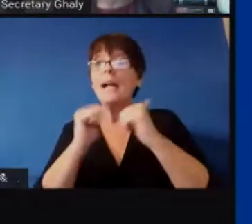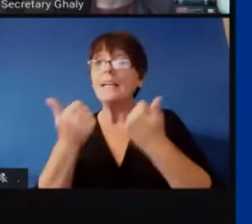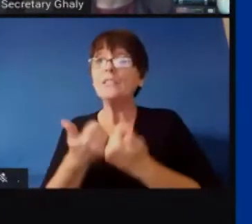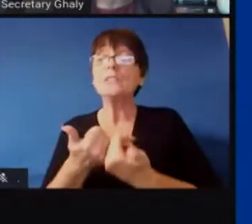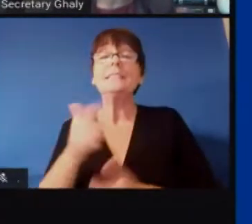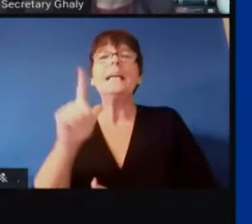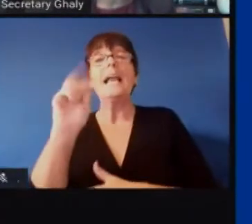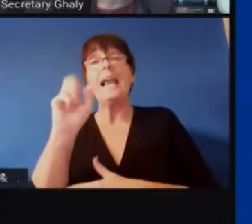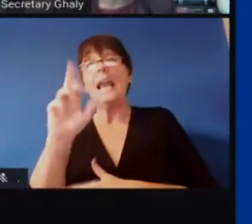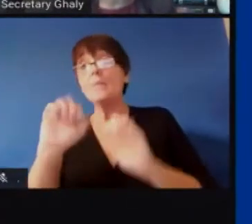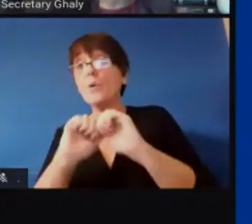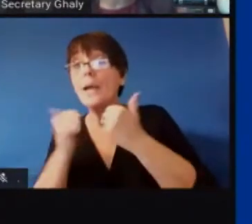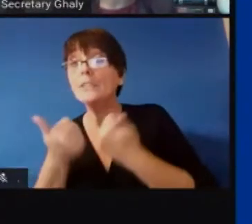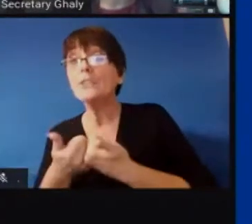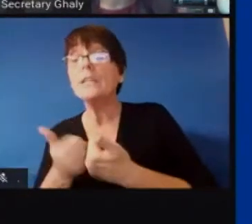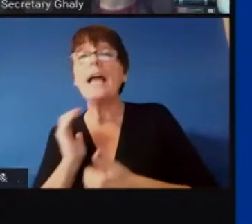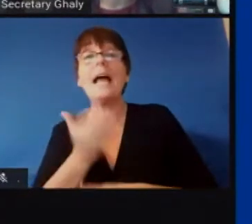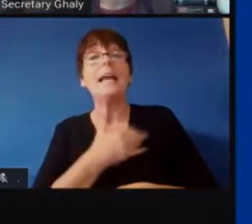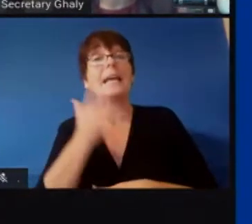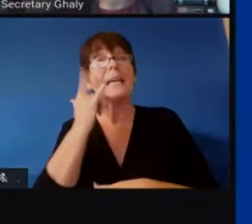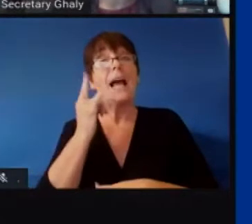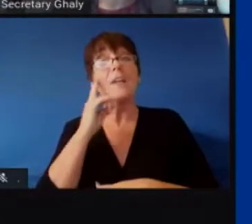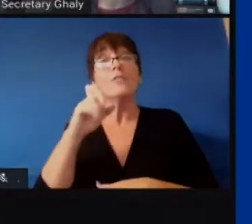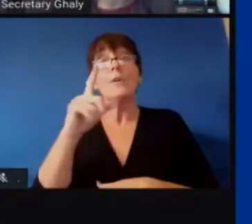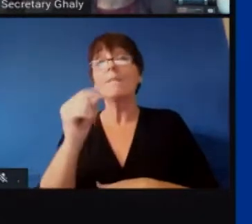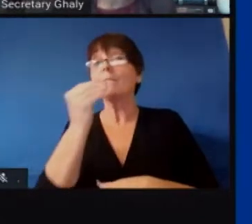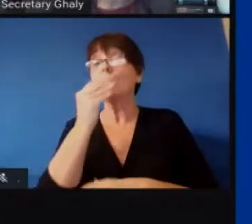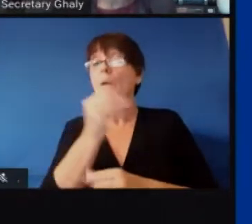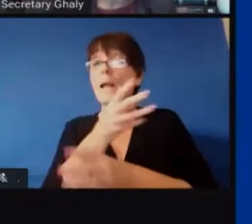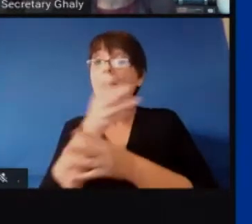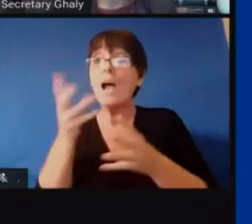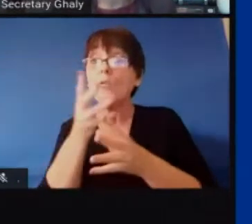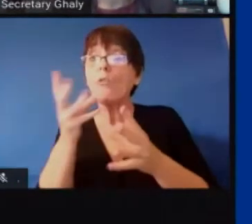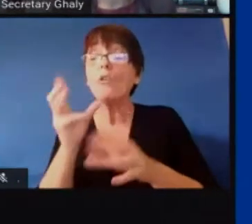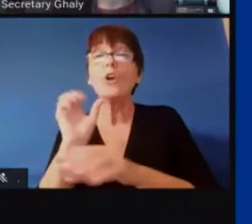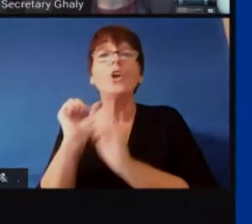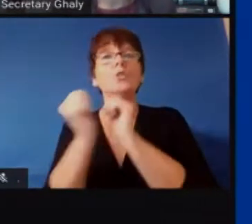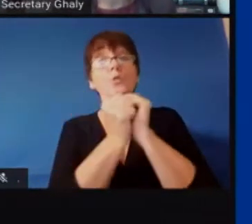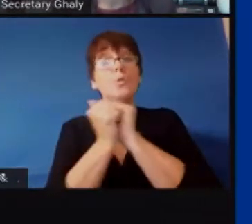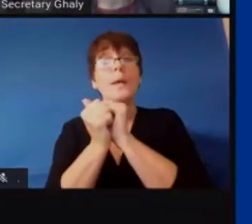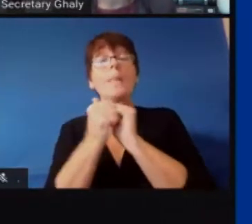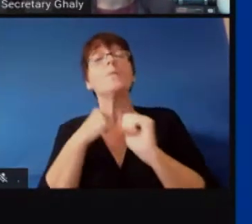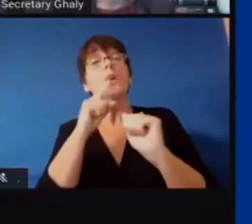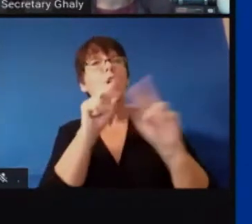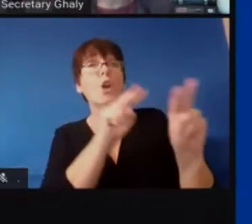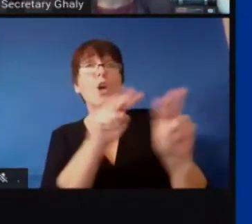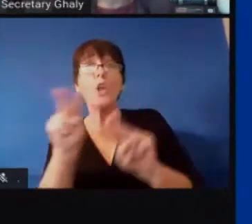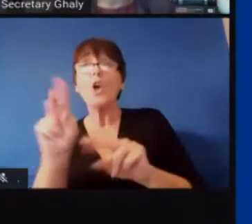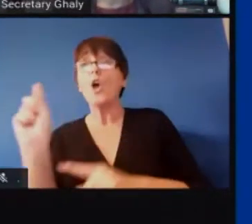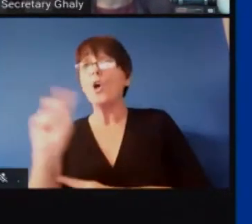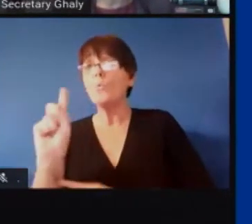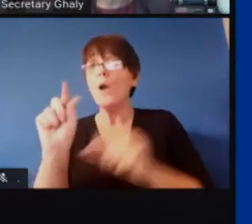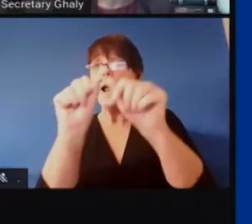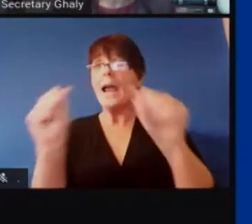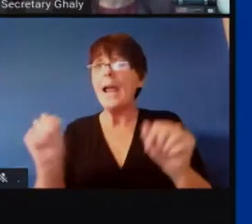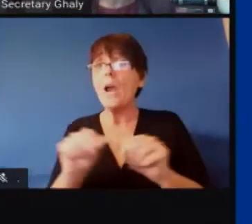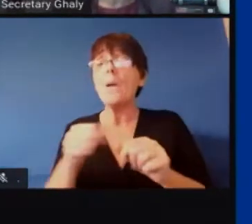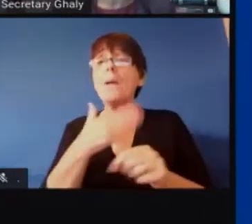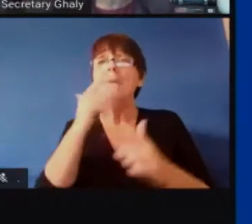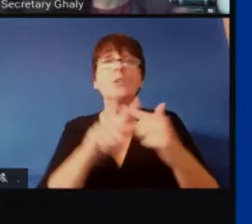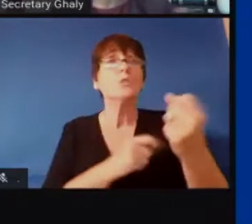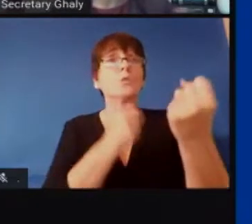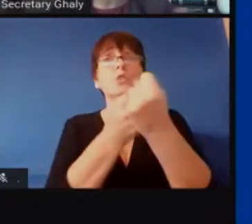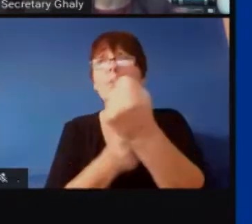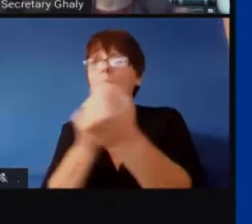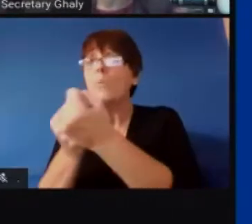agency, and our California Department of Food and Agriculture. Together, we can really look at where are there areas we could better support